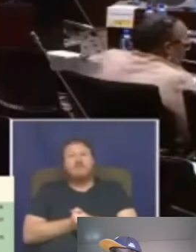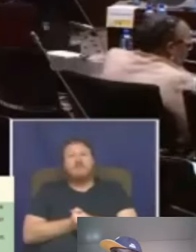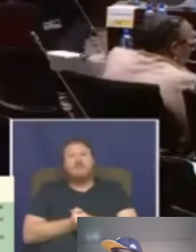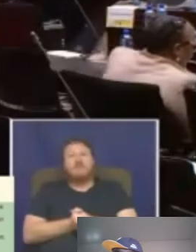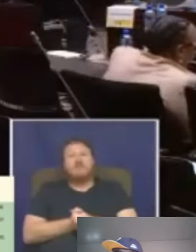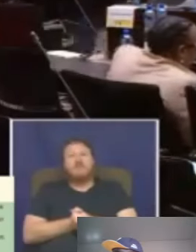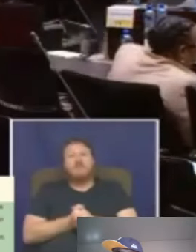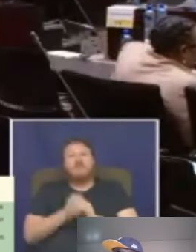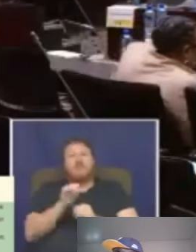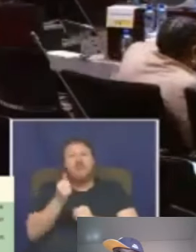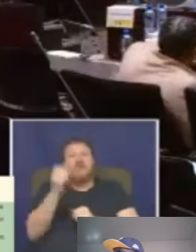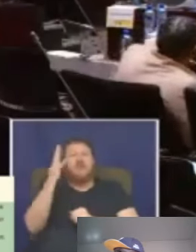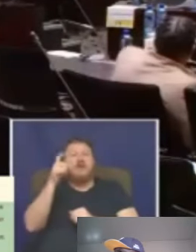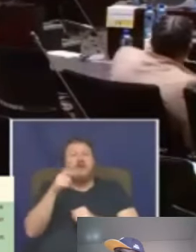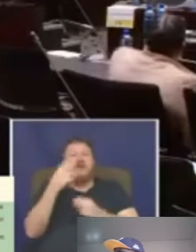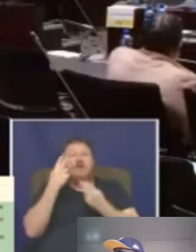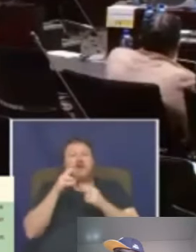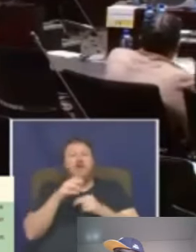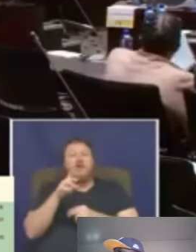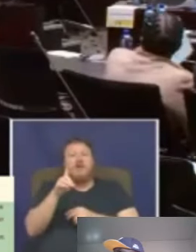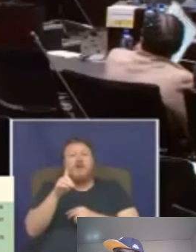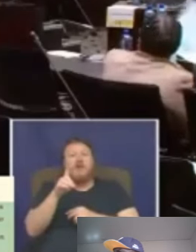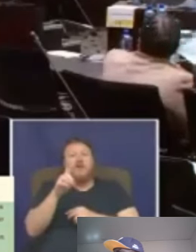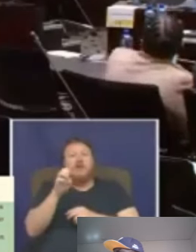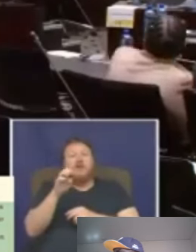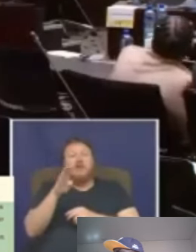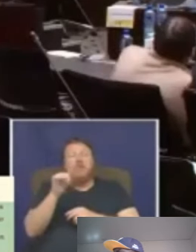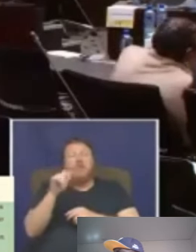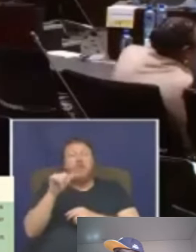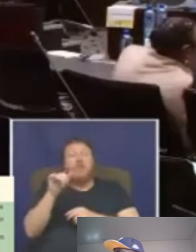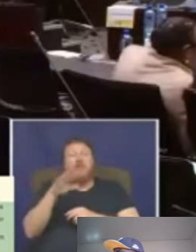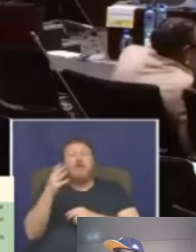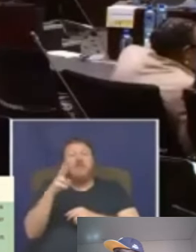the next speaker is the Honourable de Blok van Scheltinga.